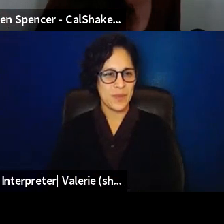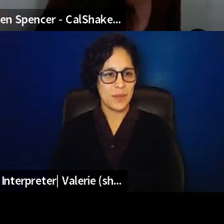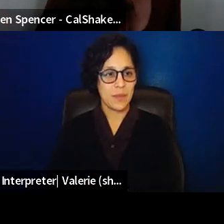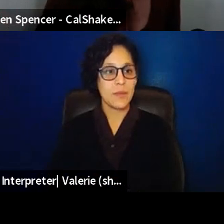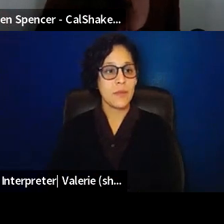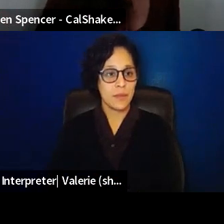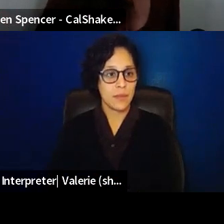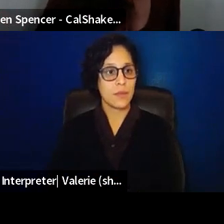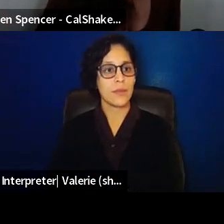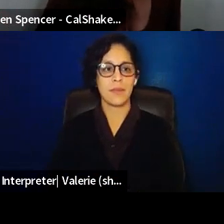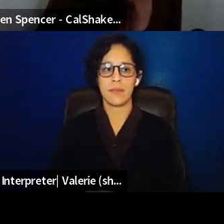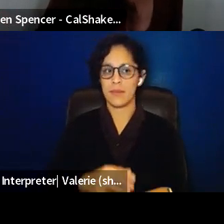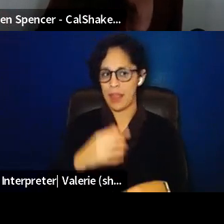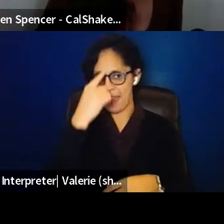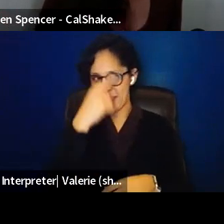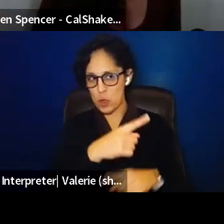I think you're muted, Tanya.